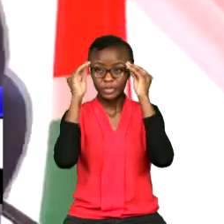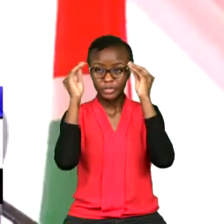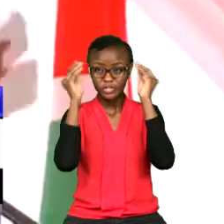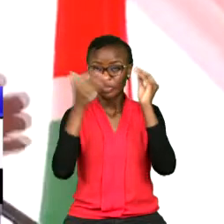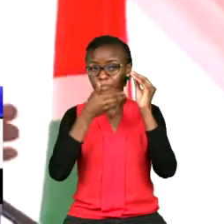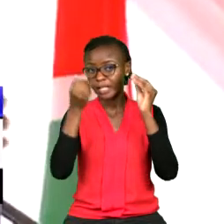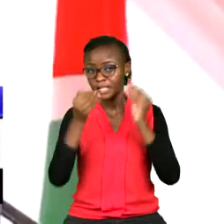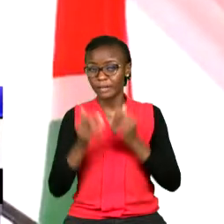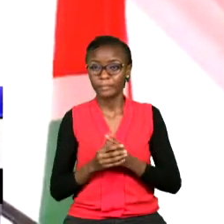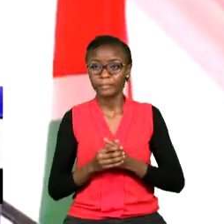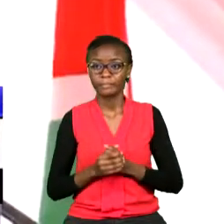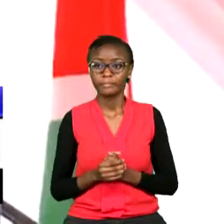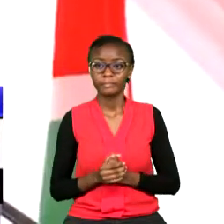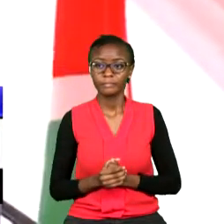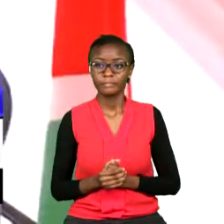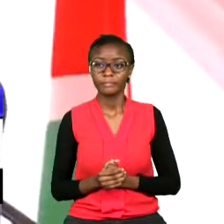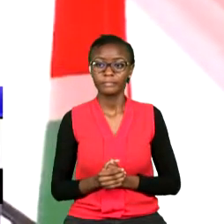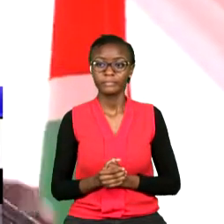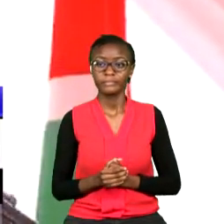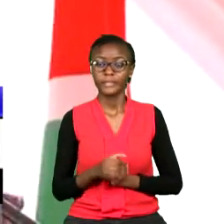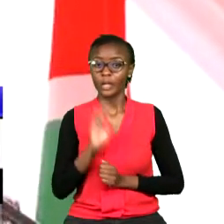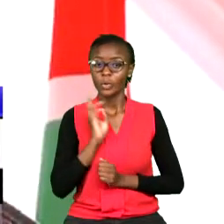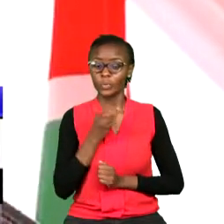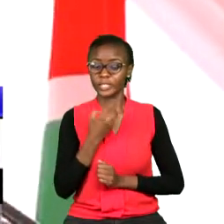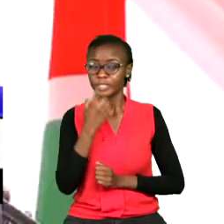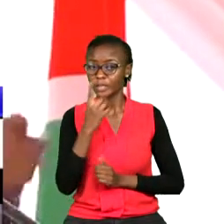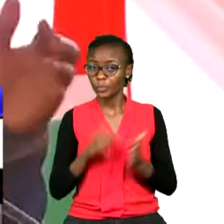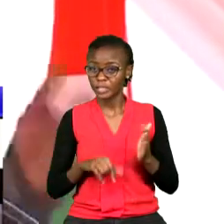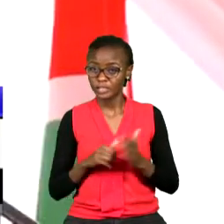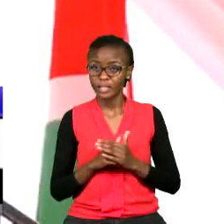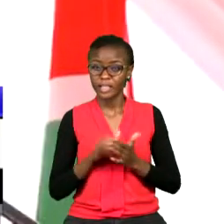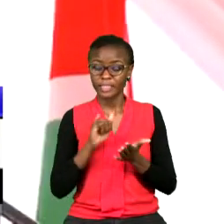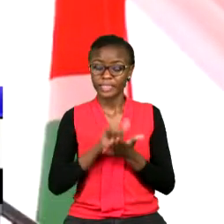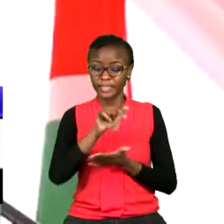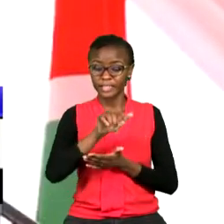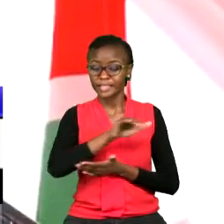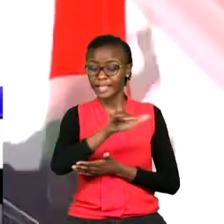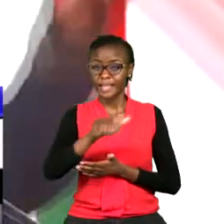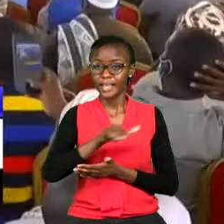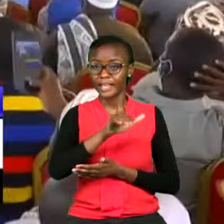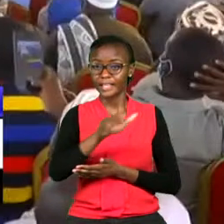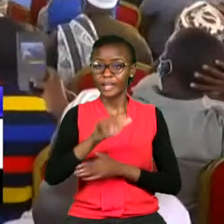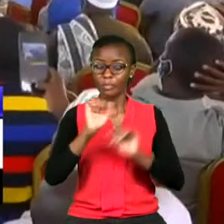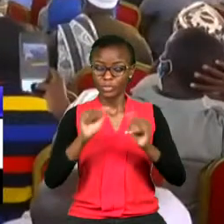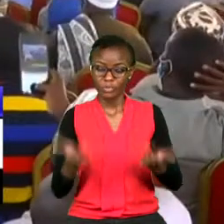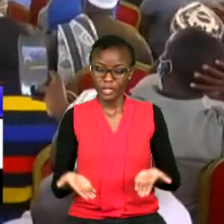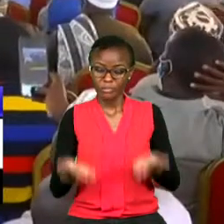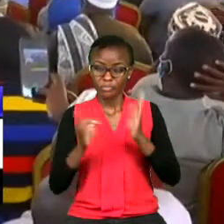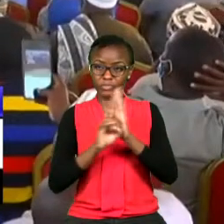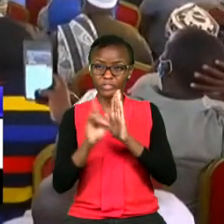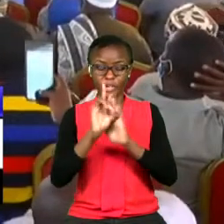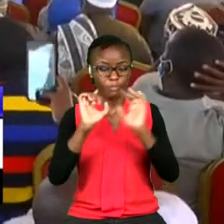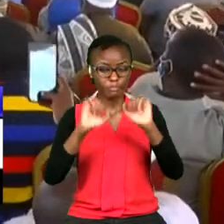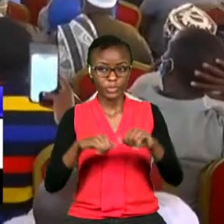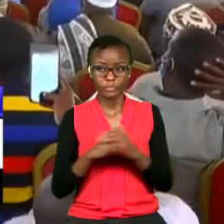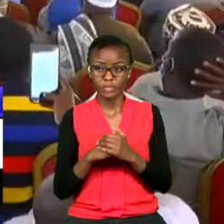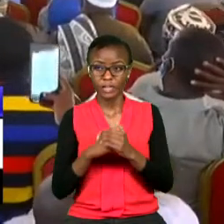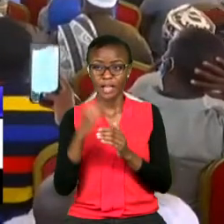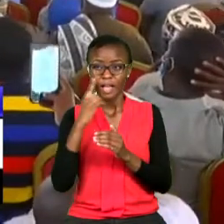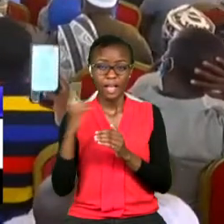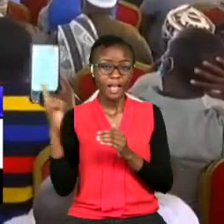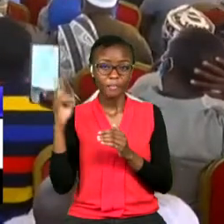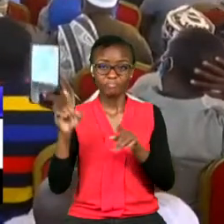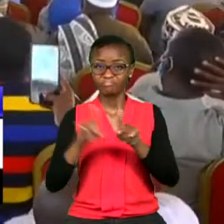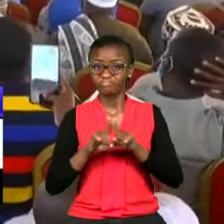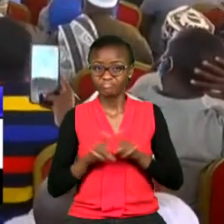Kwa hiyo sisi tunasema eneo hii inaweza kuinuka. Deputy President William Ruto's wheelbarrow politics